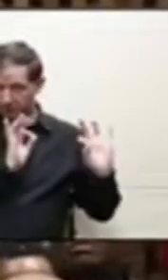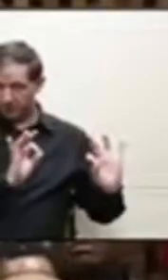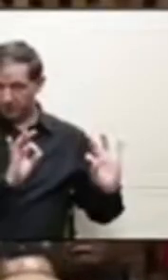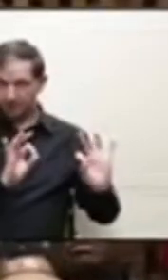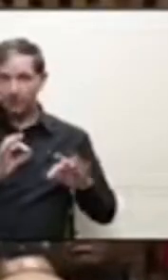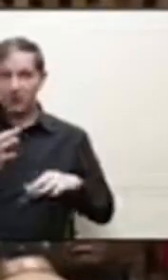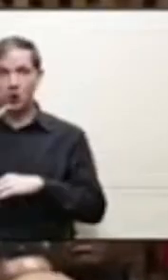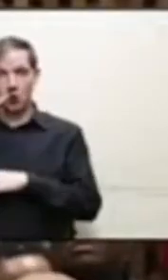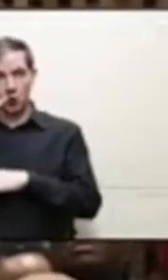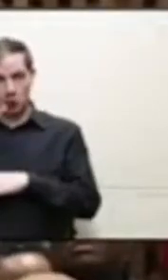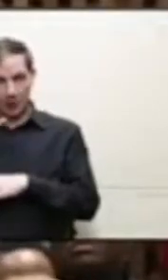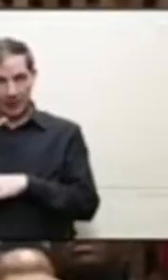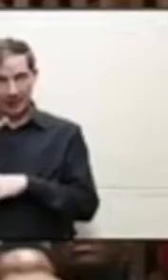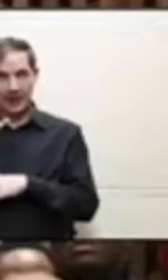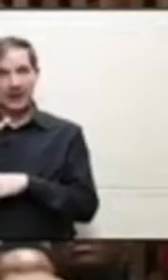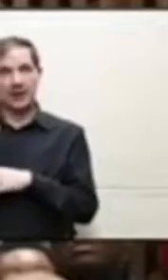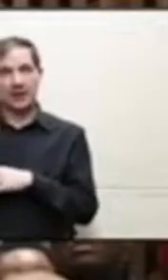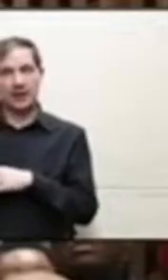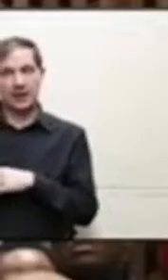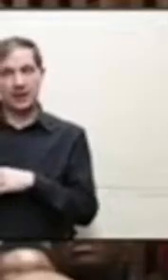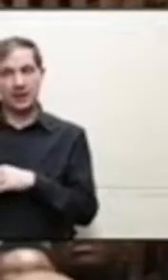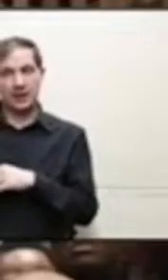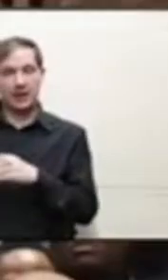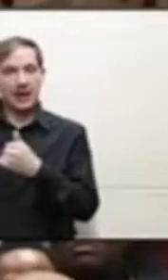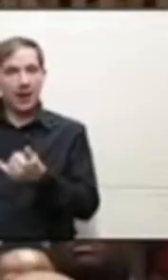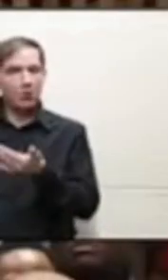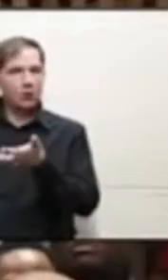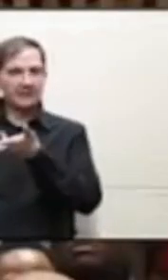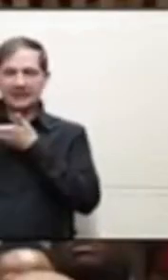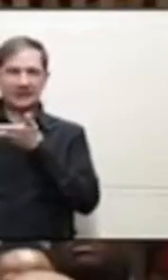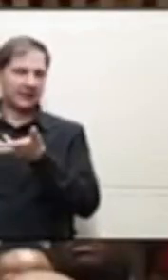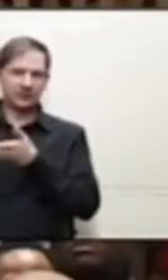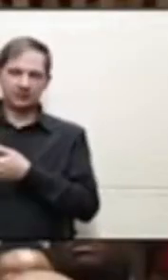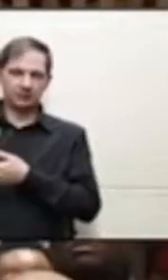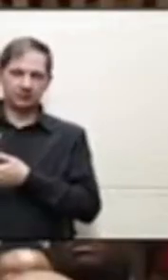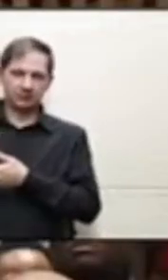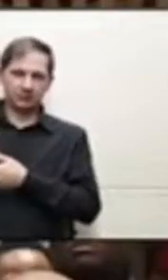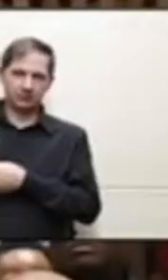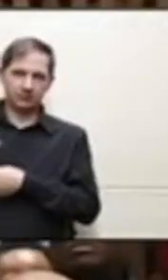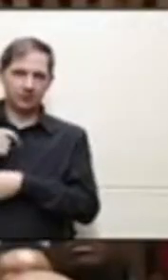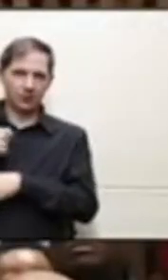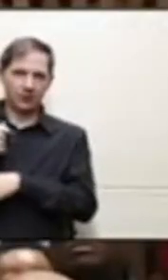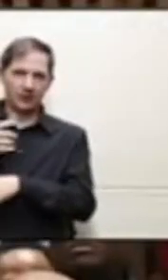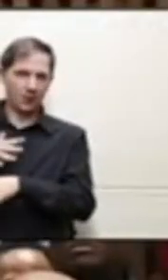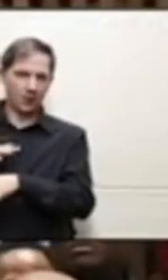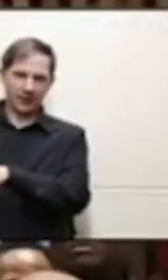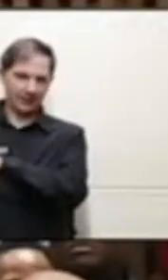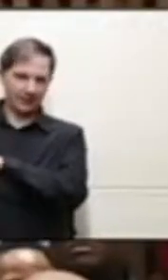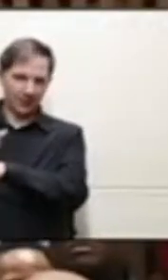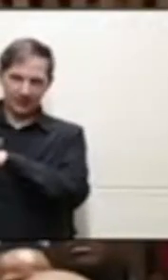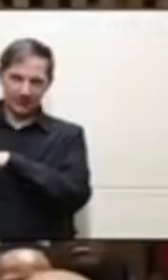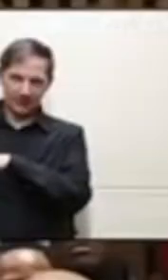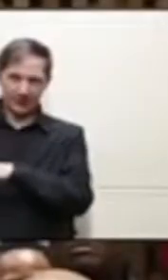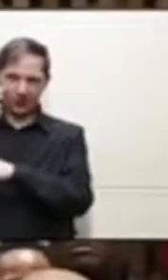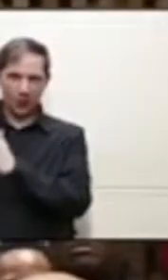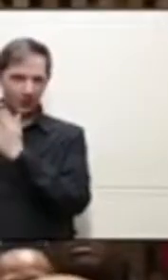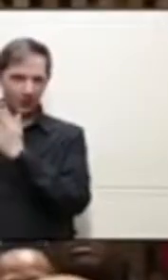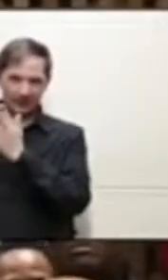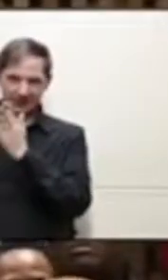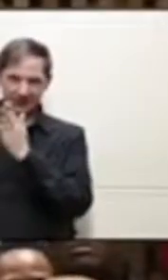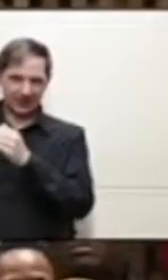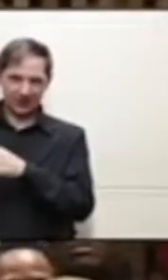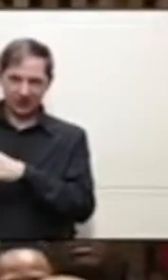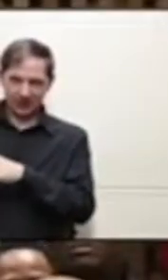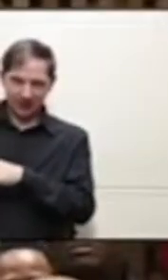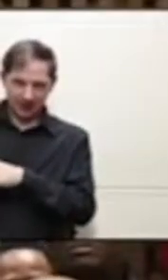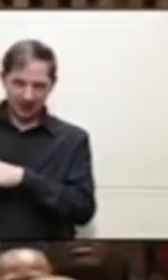3 that I would not want to discuss here, so that I don't influence Auditor General or I don't.